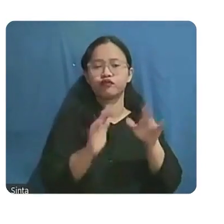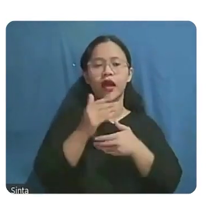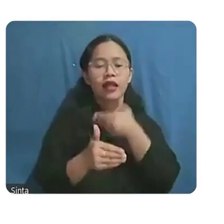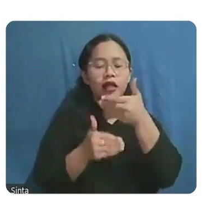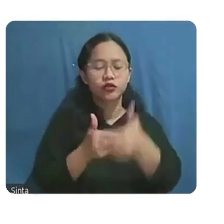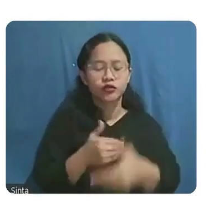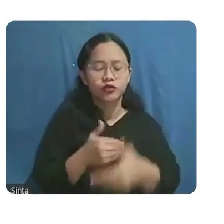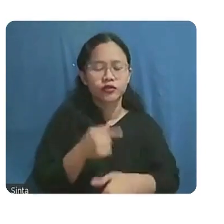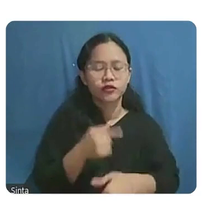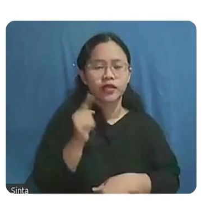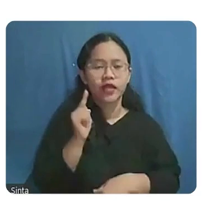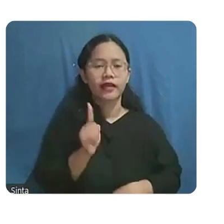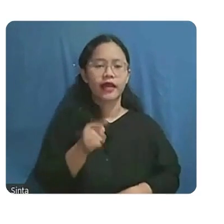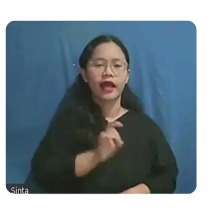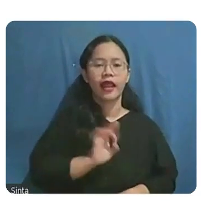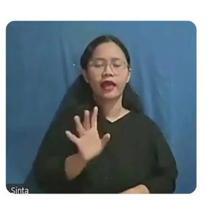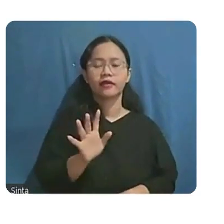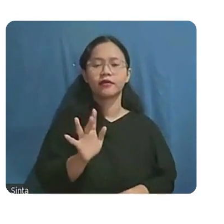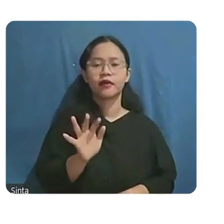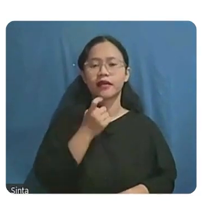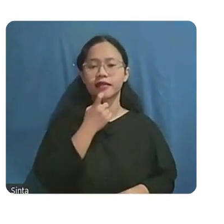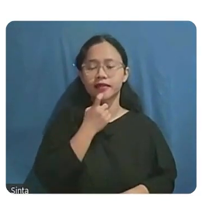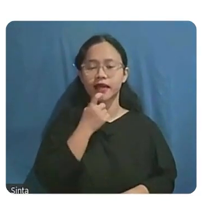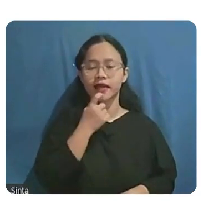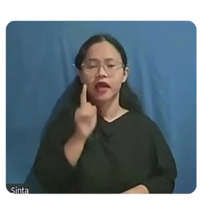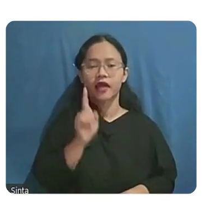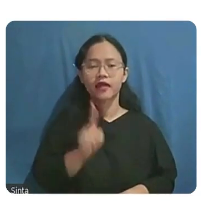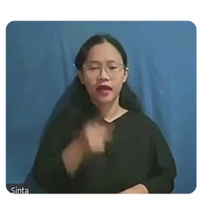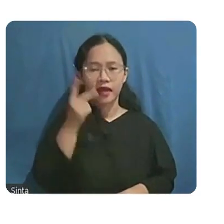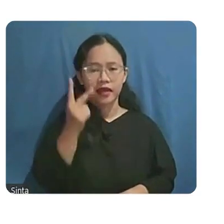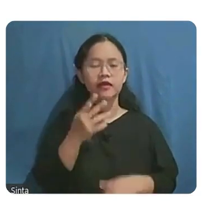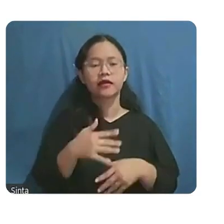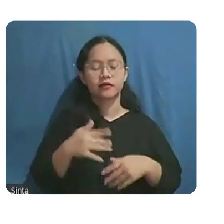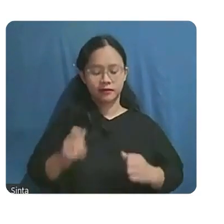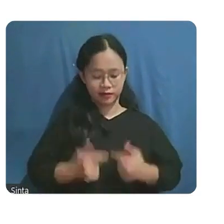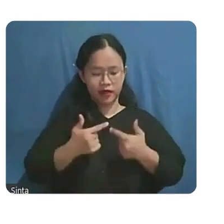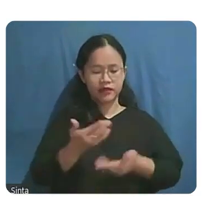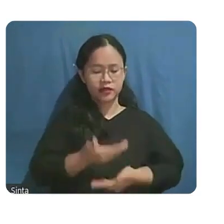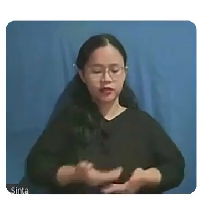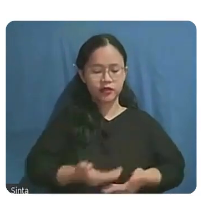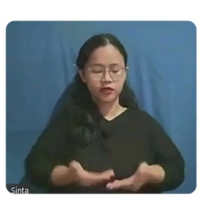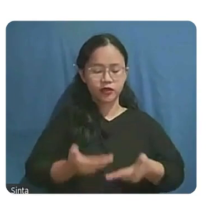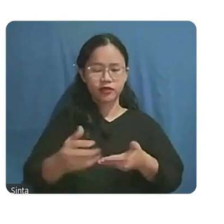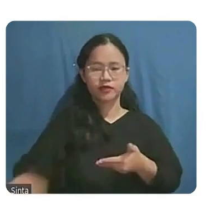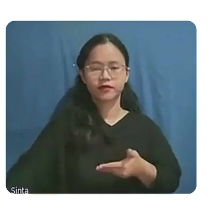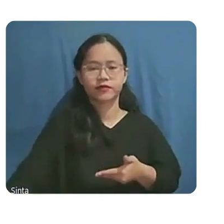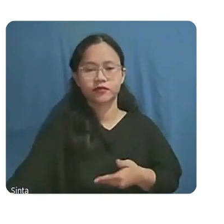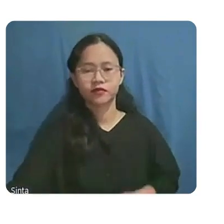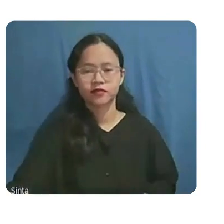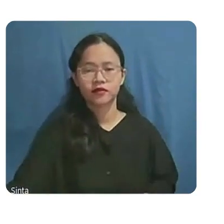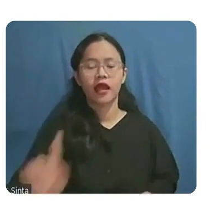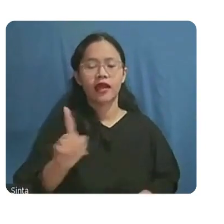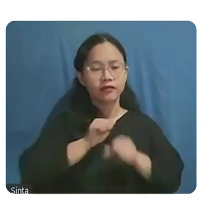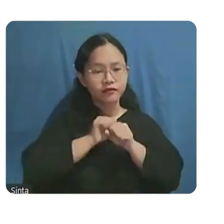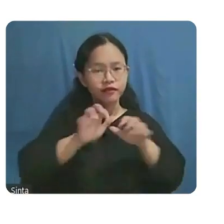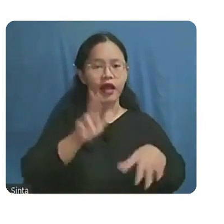important role in the broader scope of environmental and public health perspective. Hopefully, this is not just